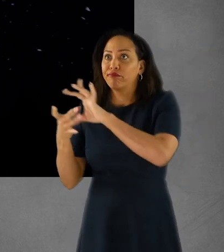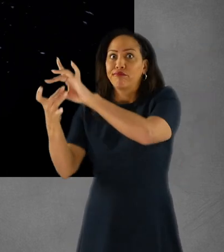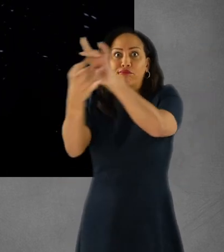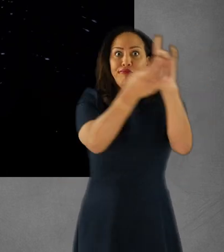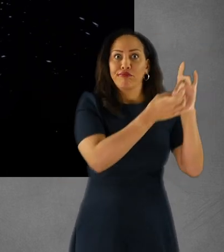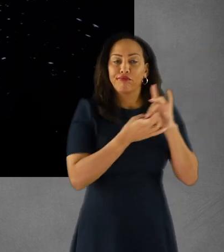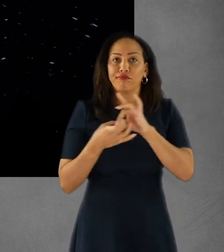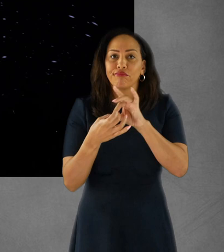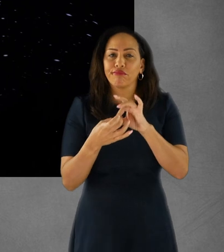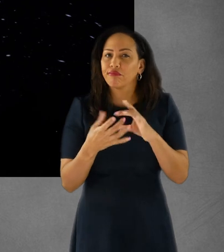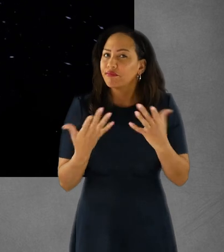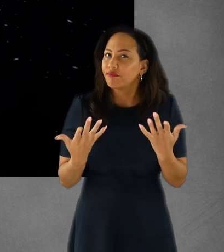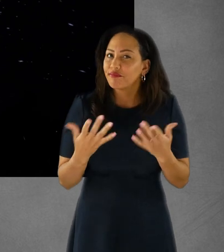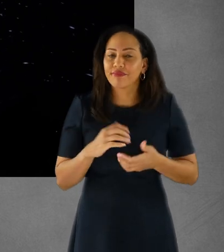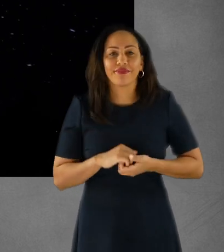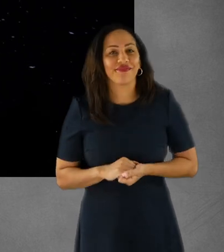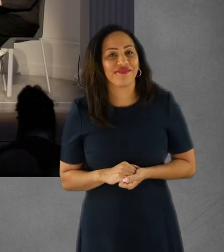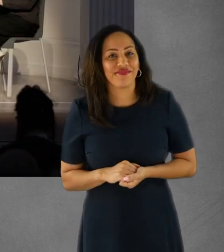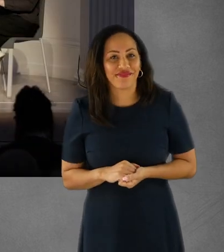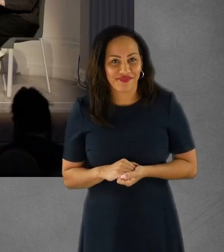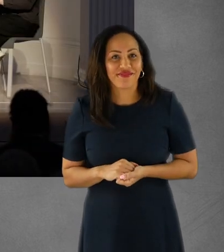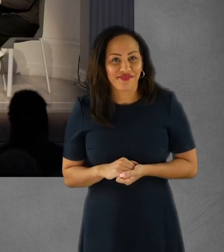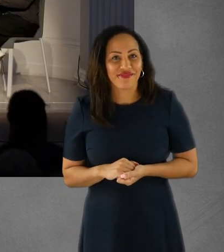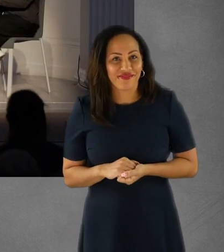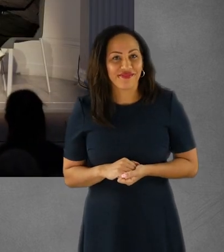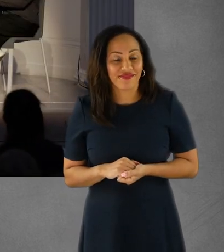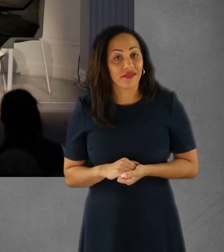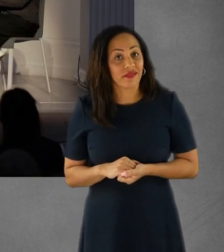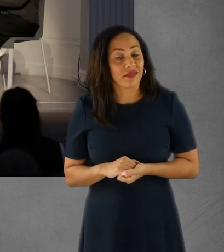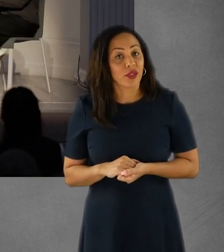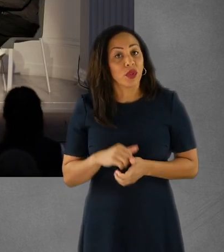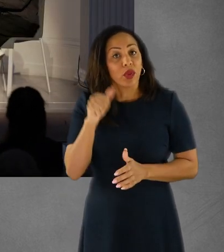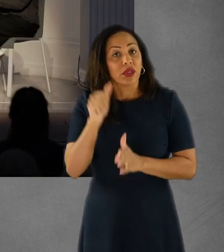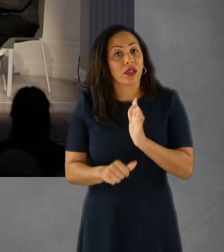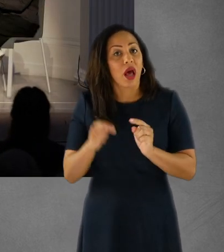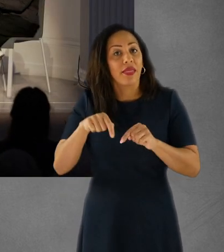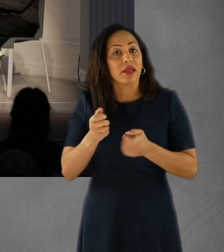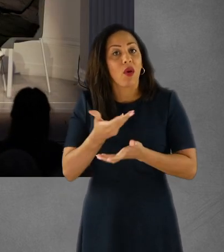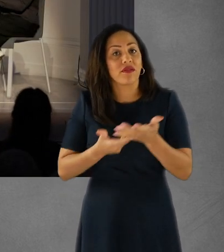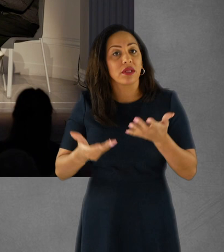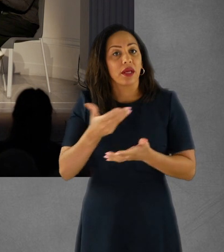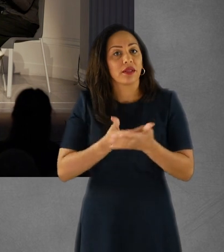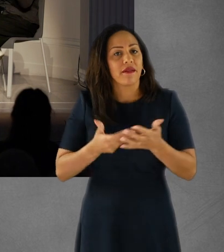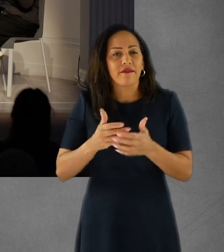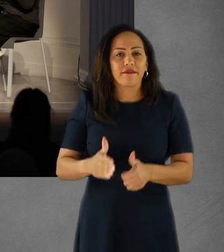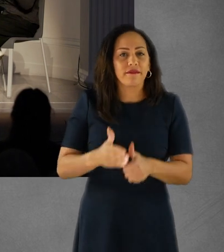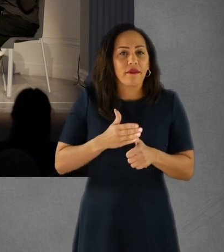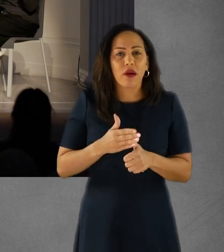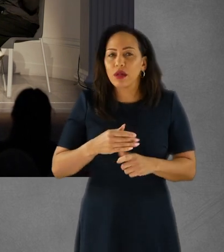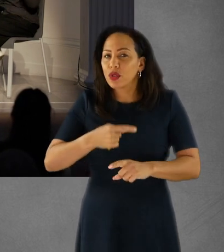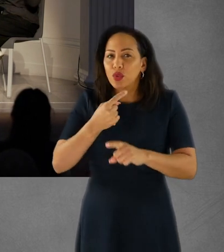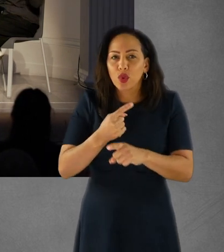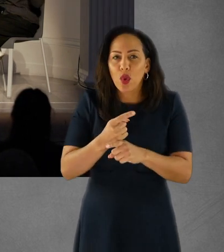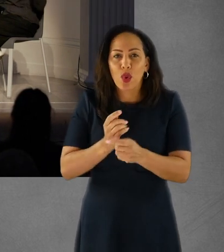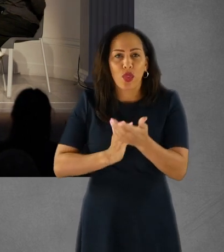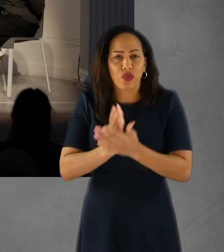So, to dive in, we really wanted to kick off the conversation by talking